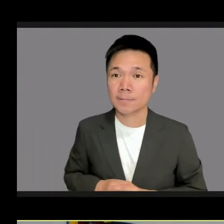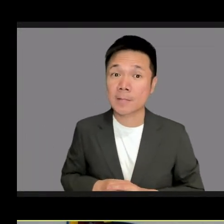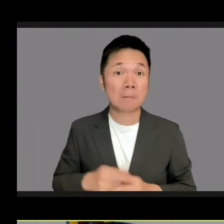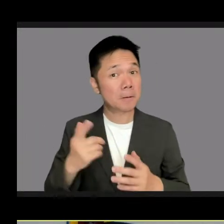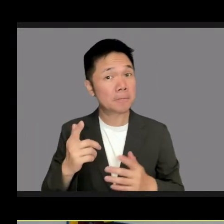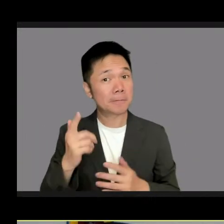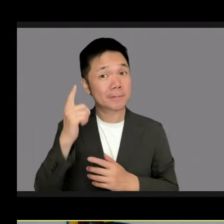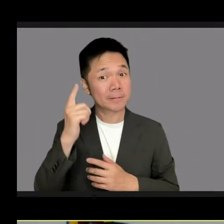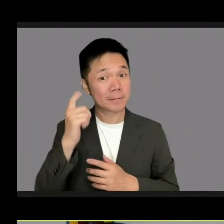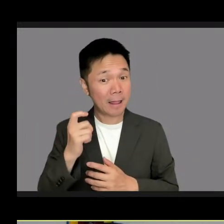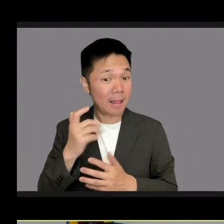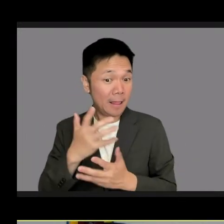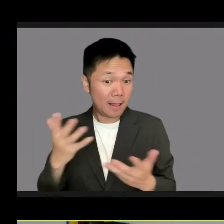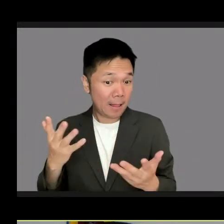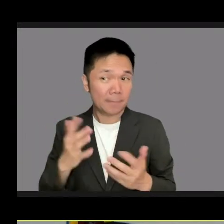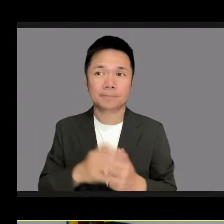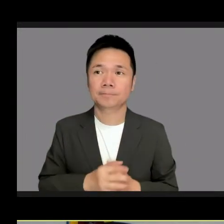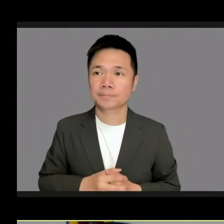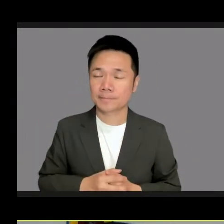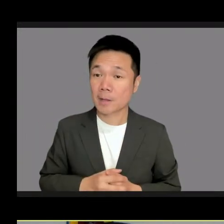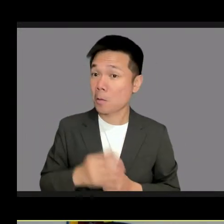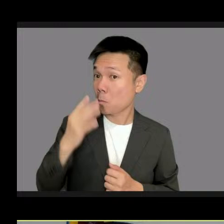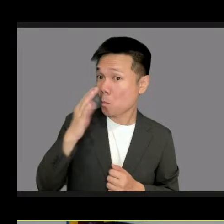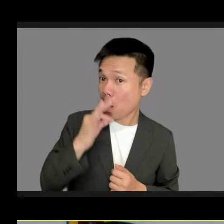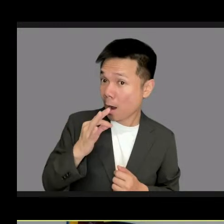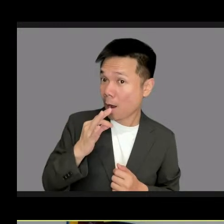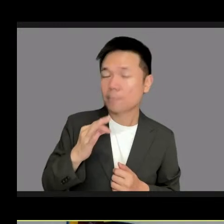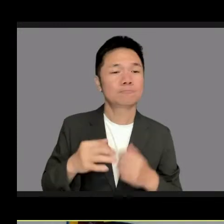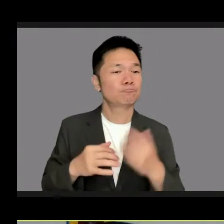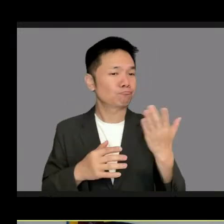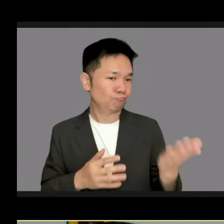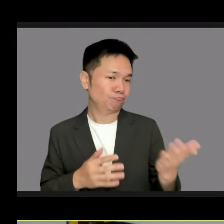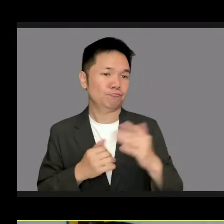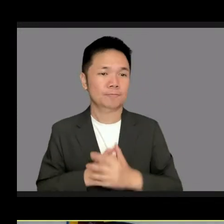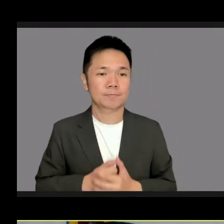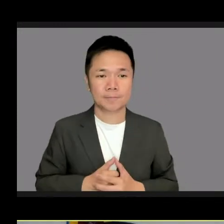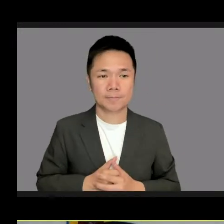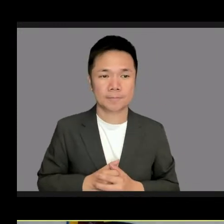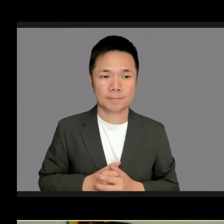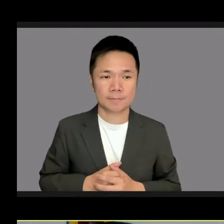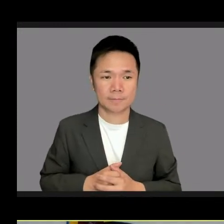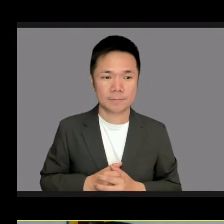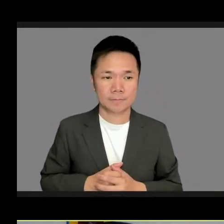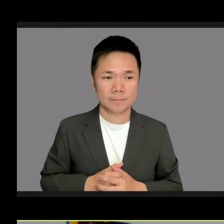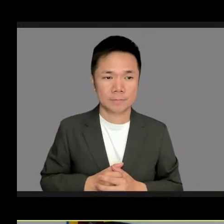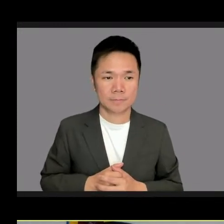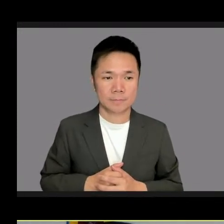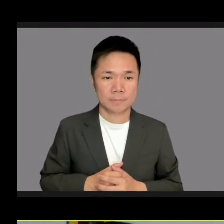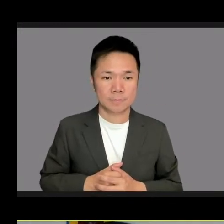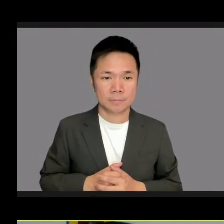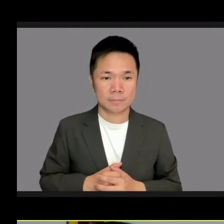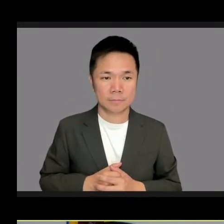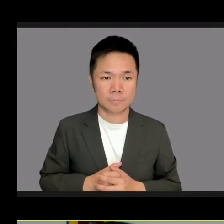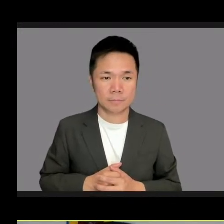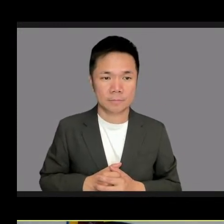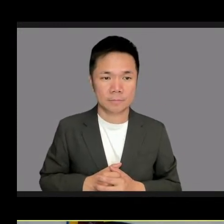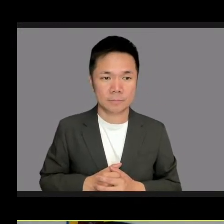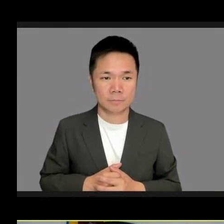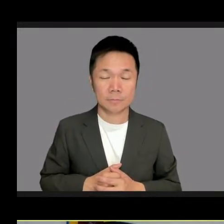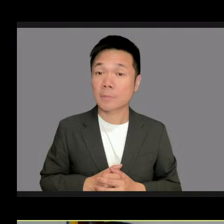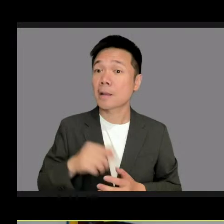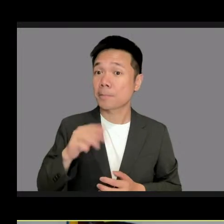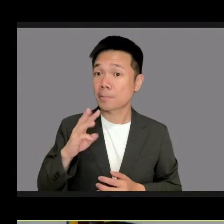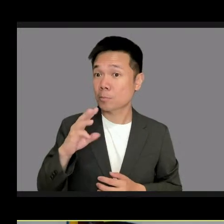enforced, or I would say has come into existence, adapted by the W3C